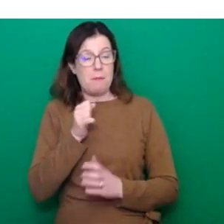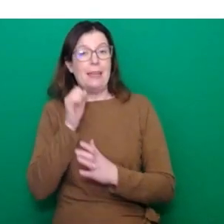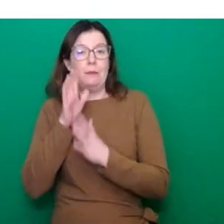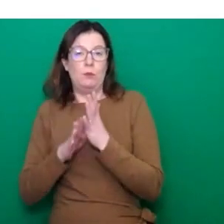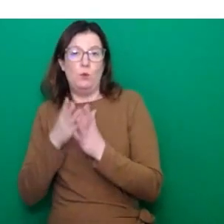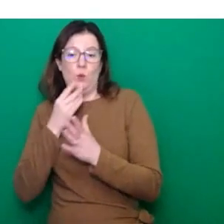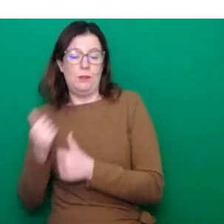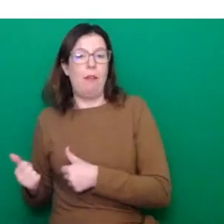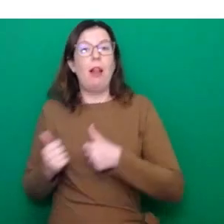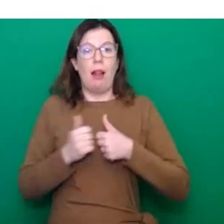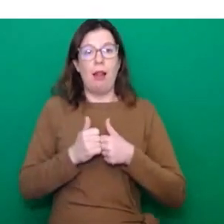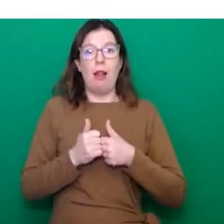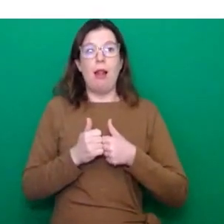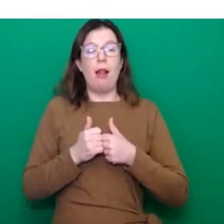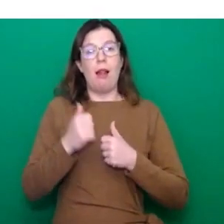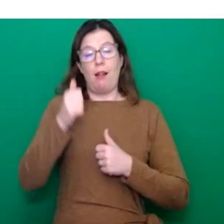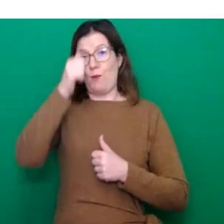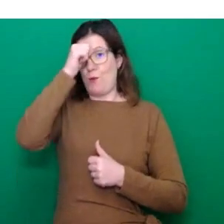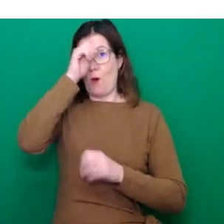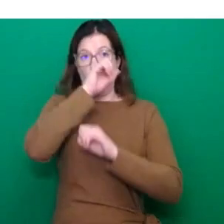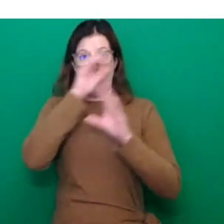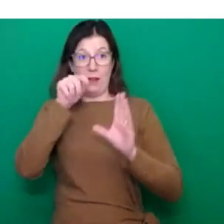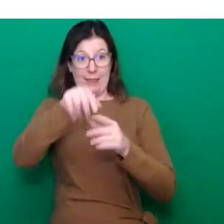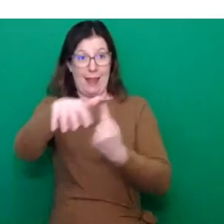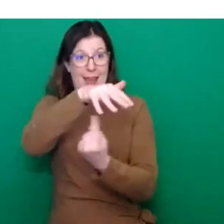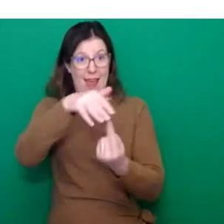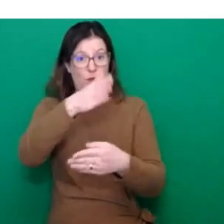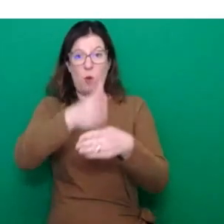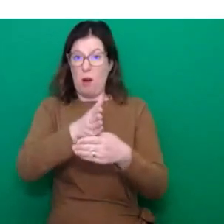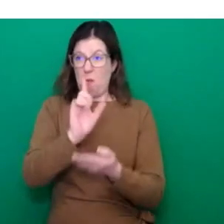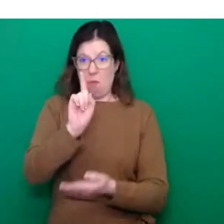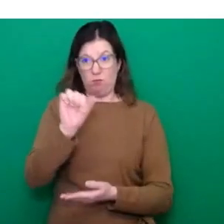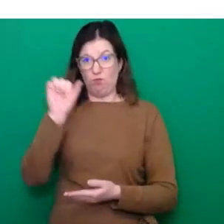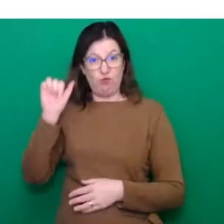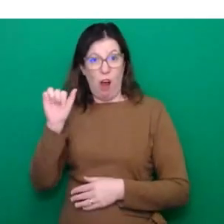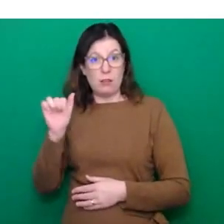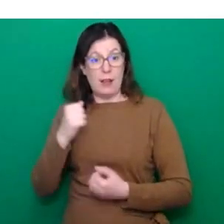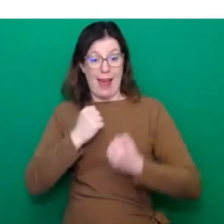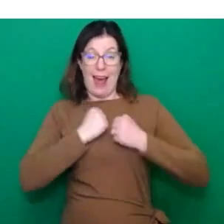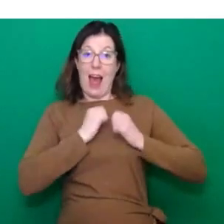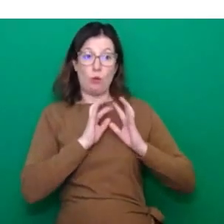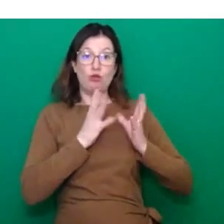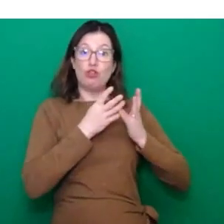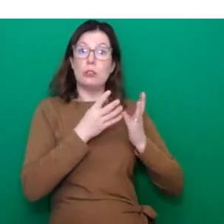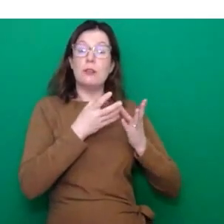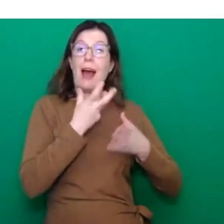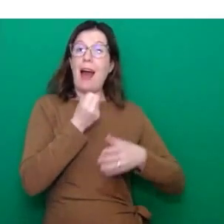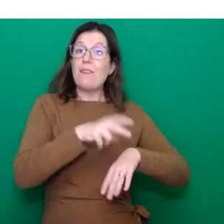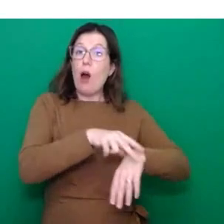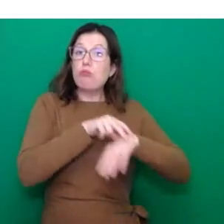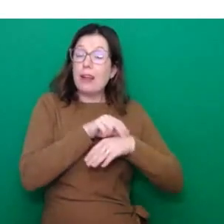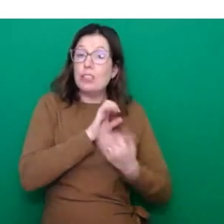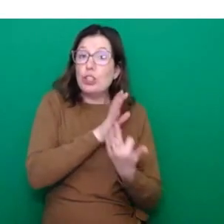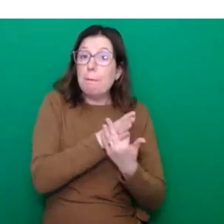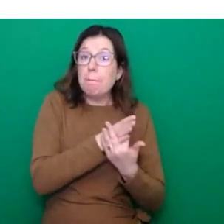so that you're really clear about what you're coming into. But definitely I know that we in our trust have an apprenticeship route now coming